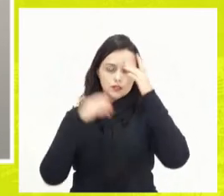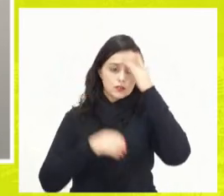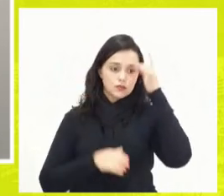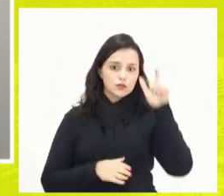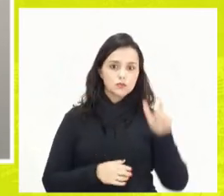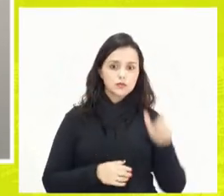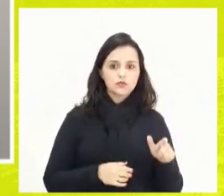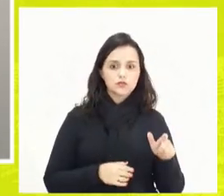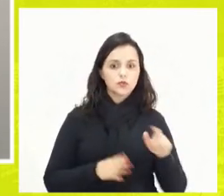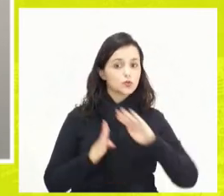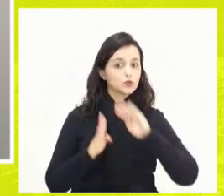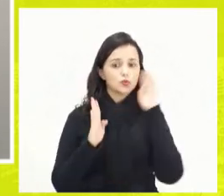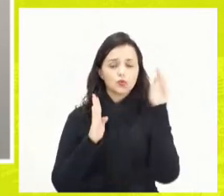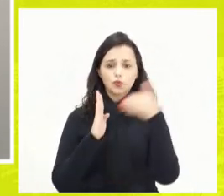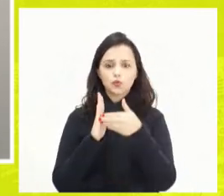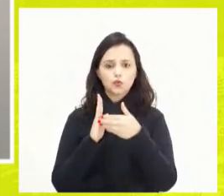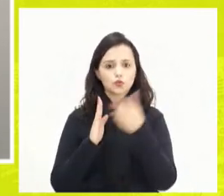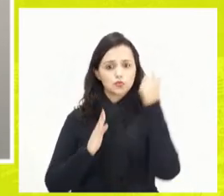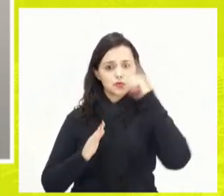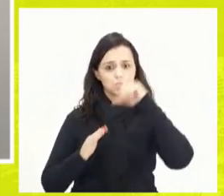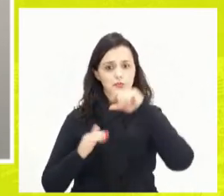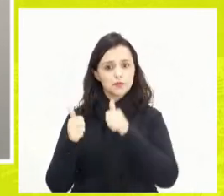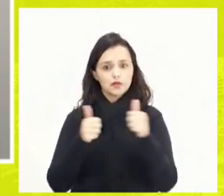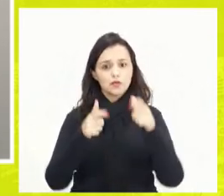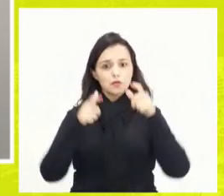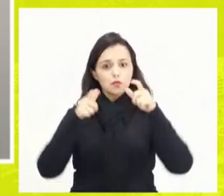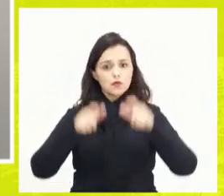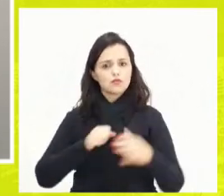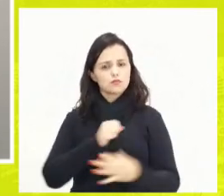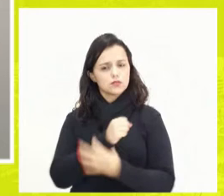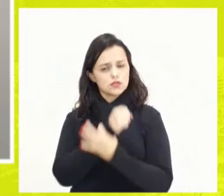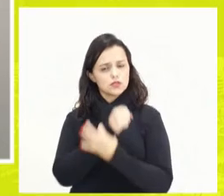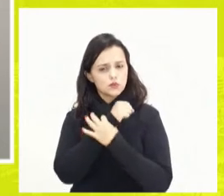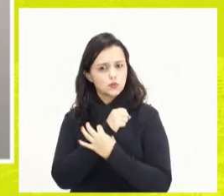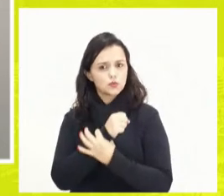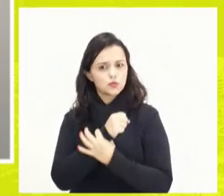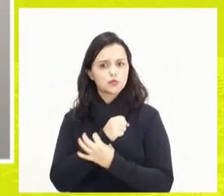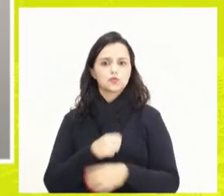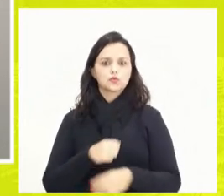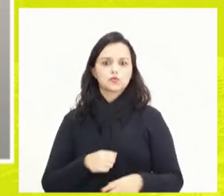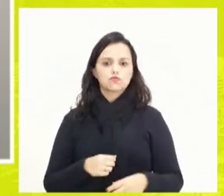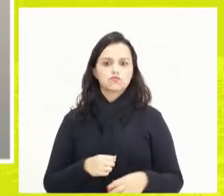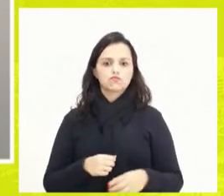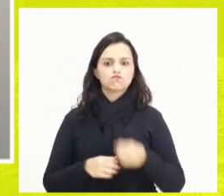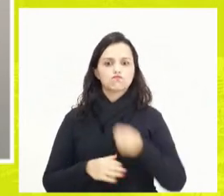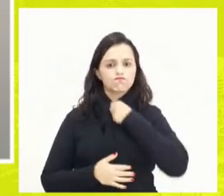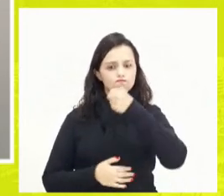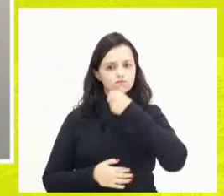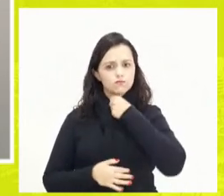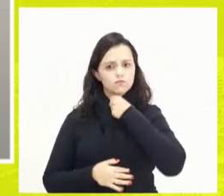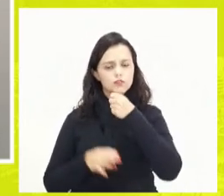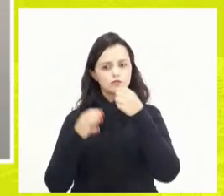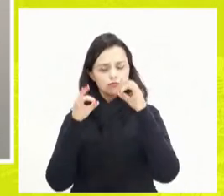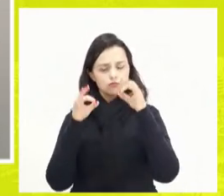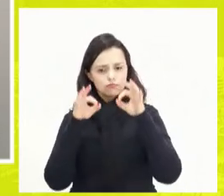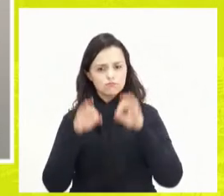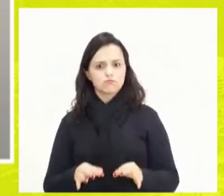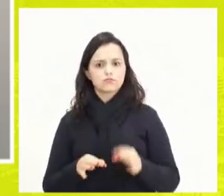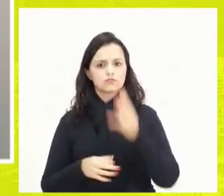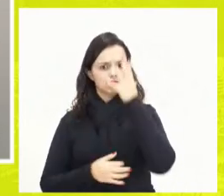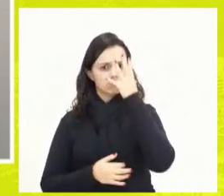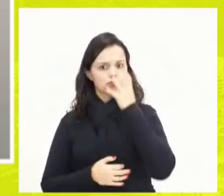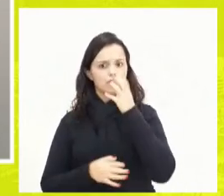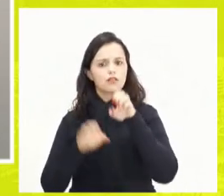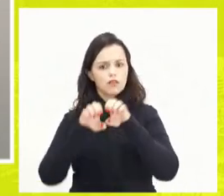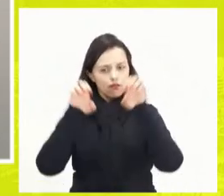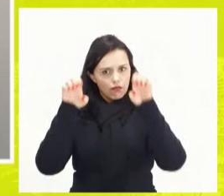reporter everybody wins the company wins whether he plays this serious ethical committed journalism seeking